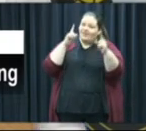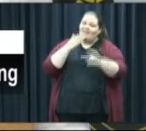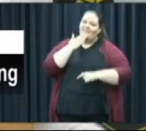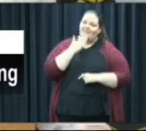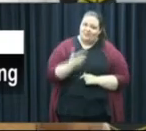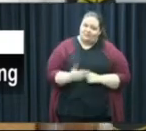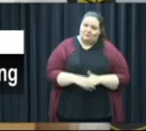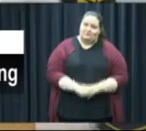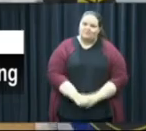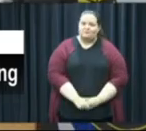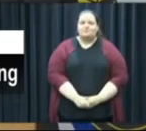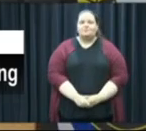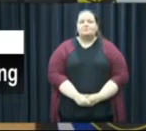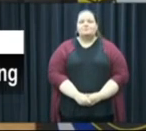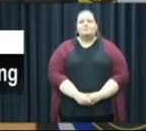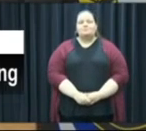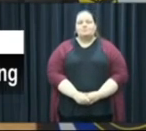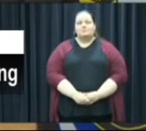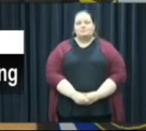very much.